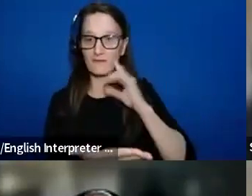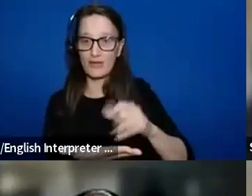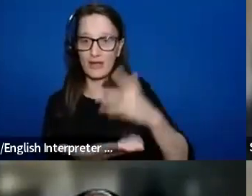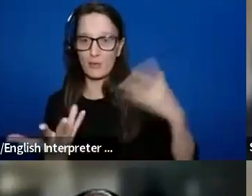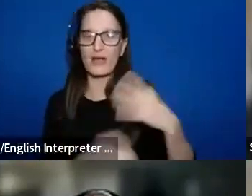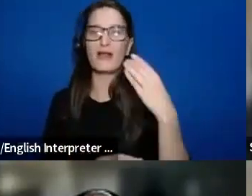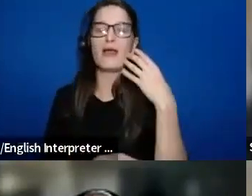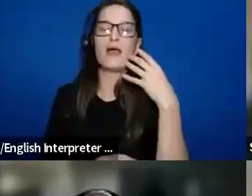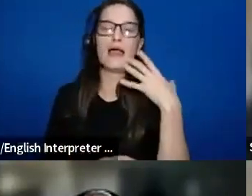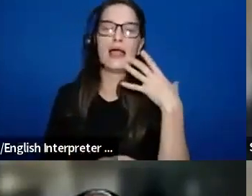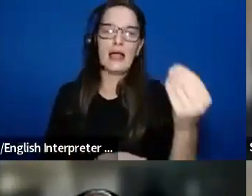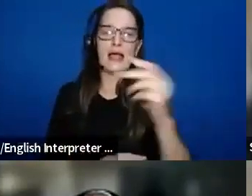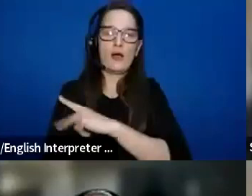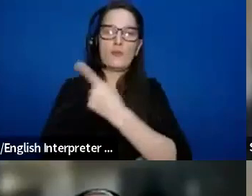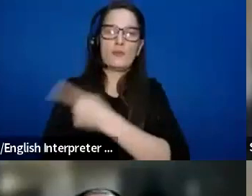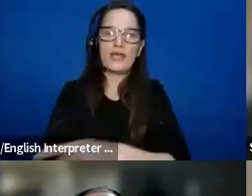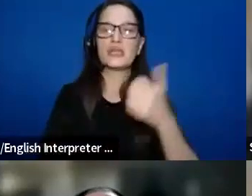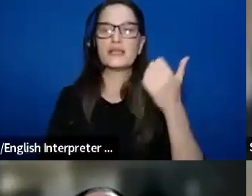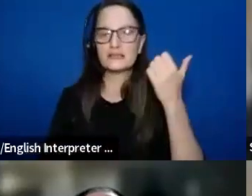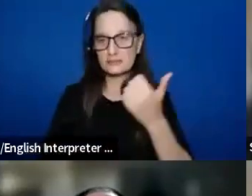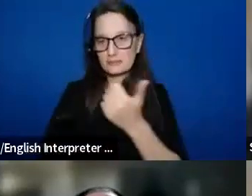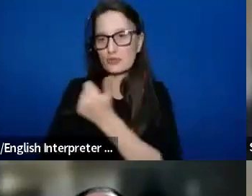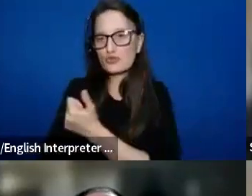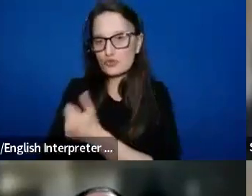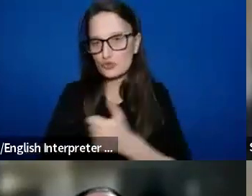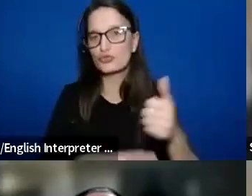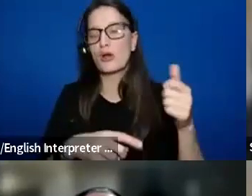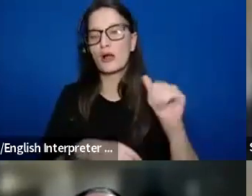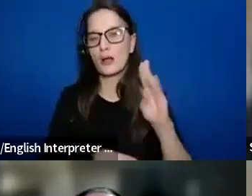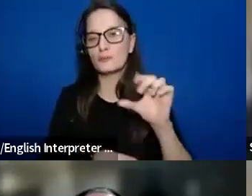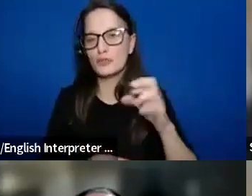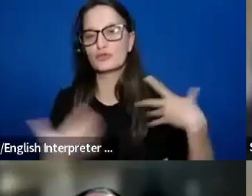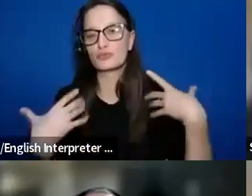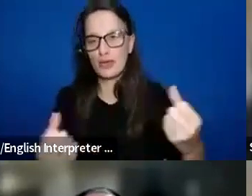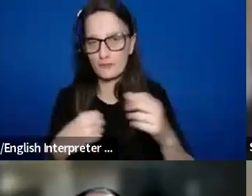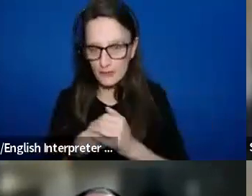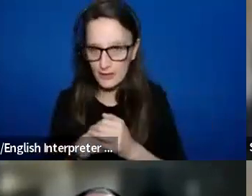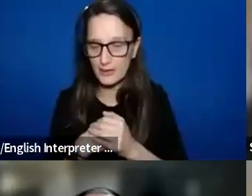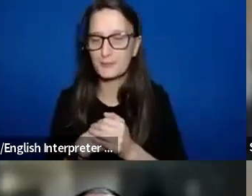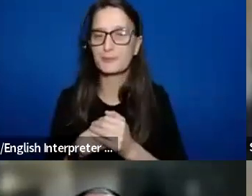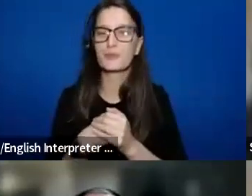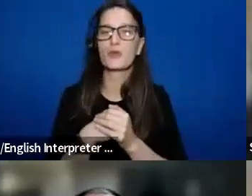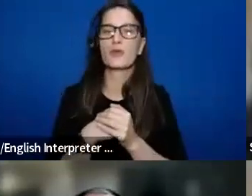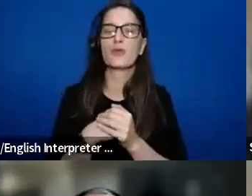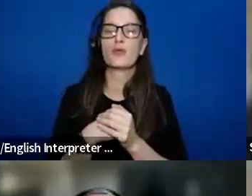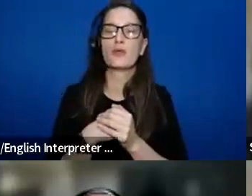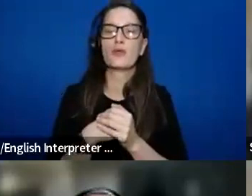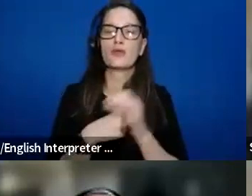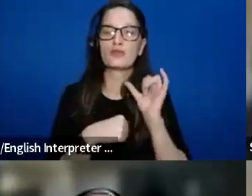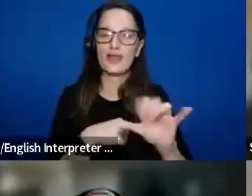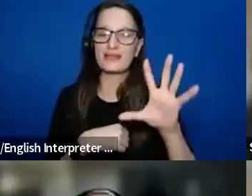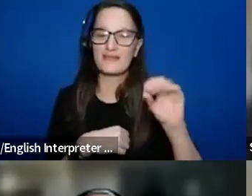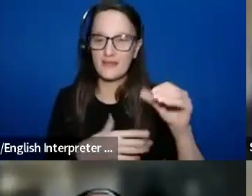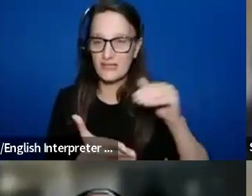outpatient substance abuse recovery services, right? So that's $50,000 to be able to bring in a currently